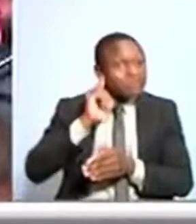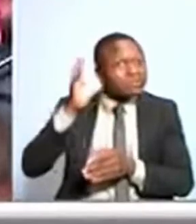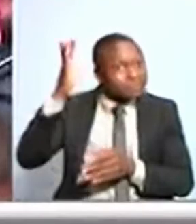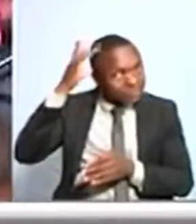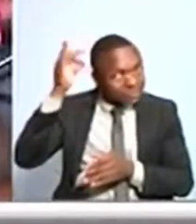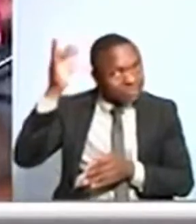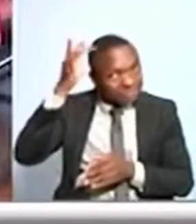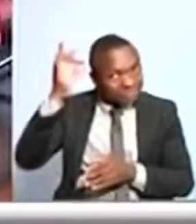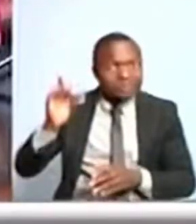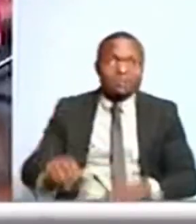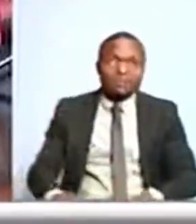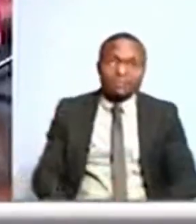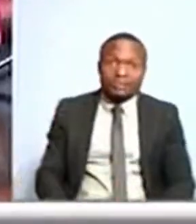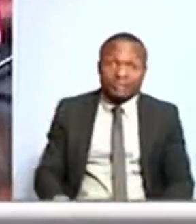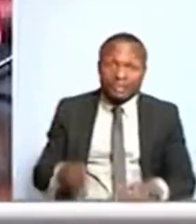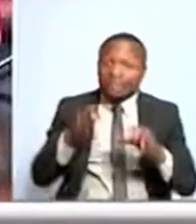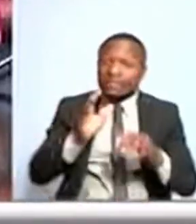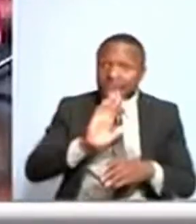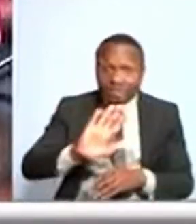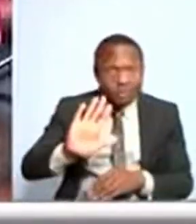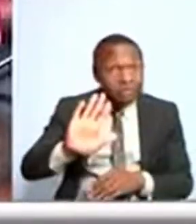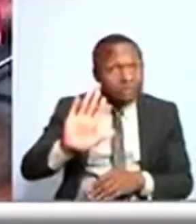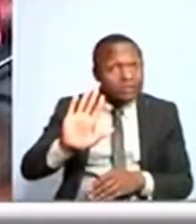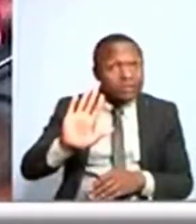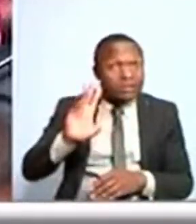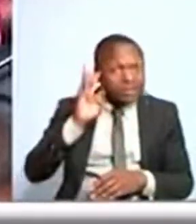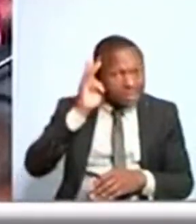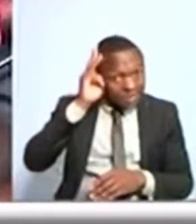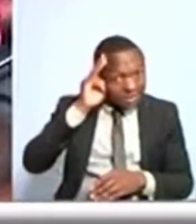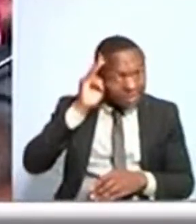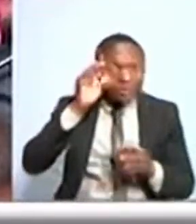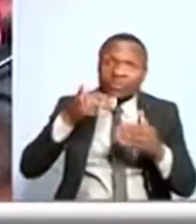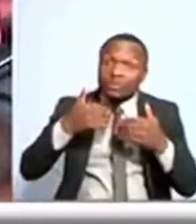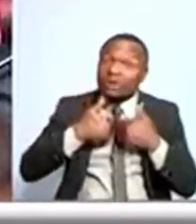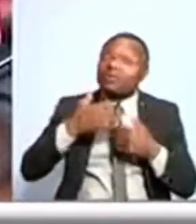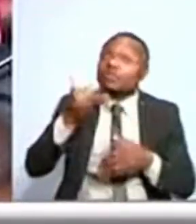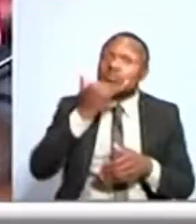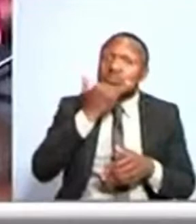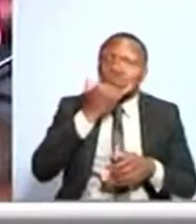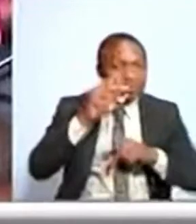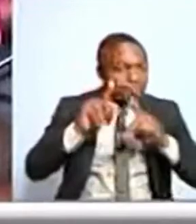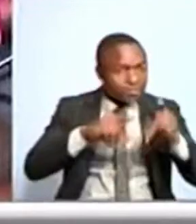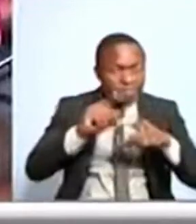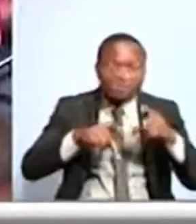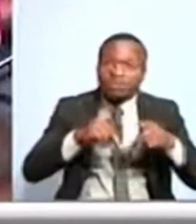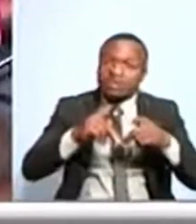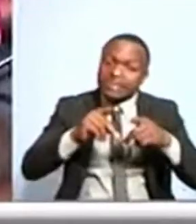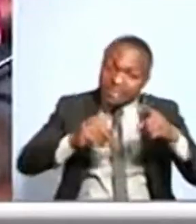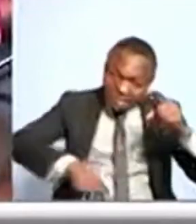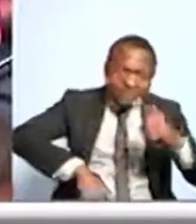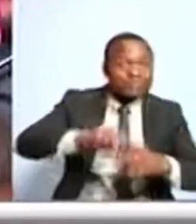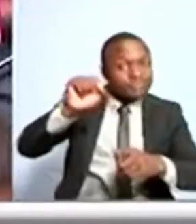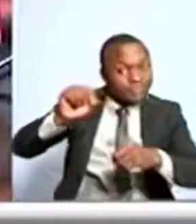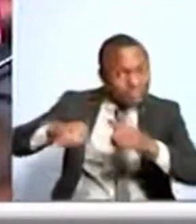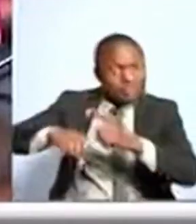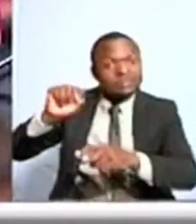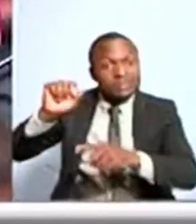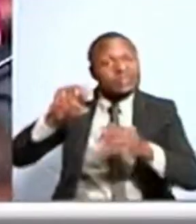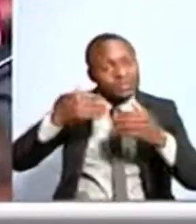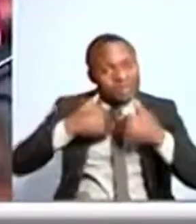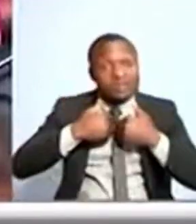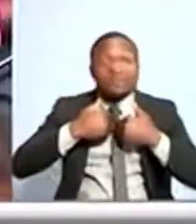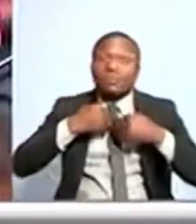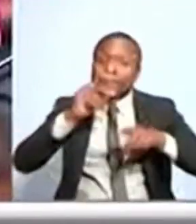Hiroshima thieves. If in your respective ministries you have wrong people, please put them out. You have capable people